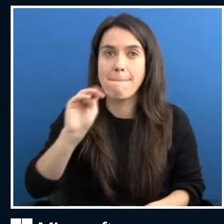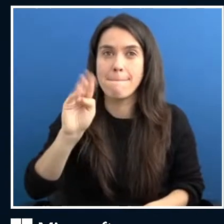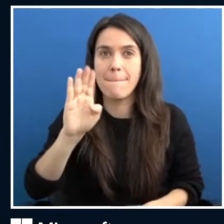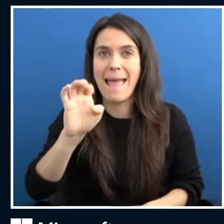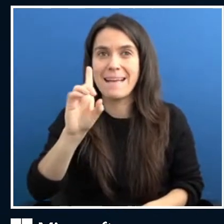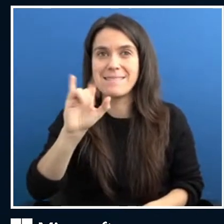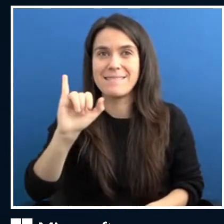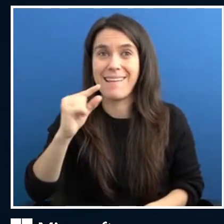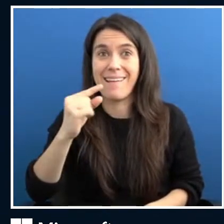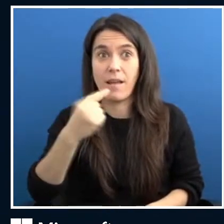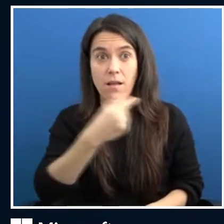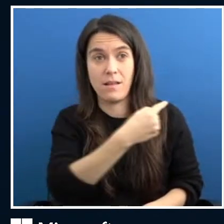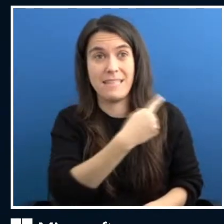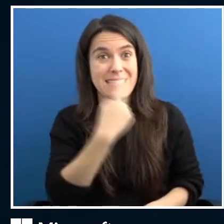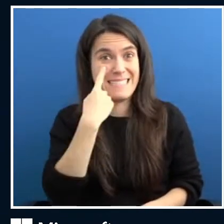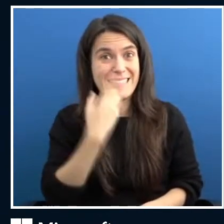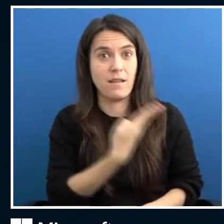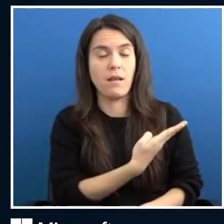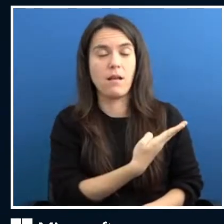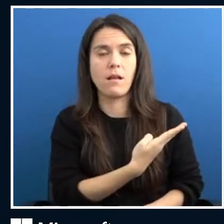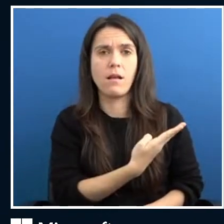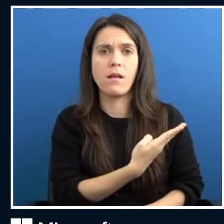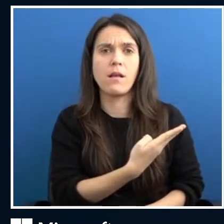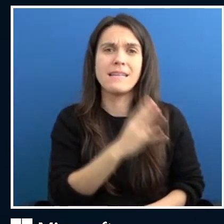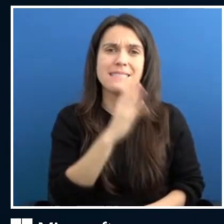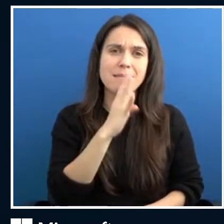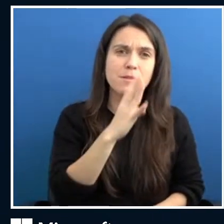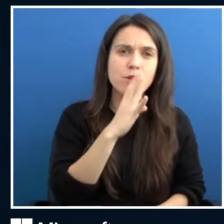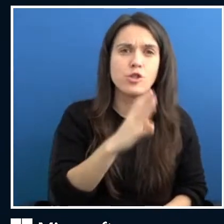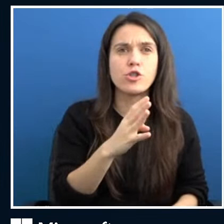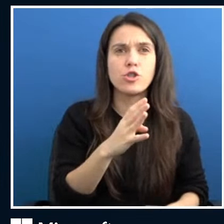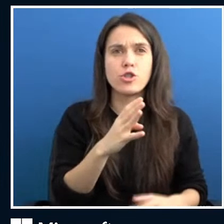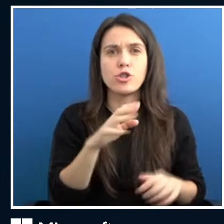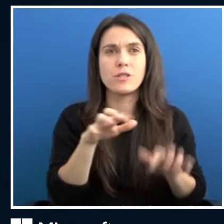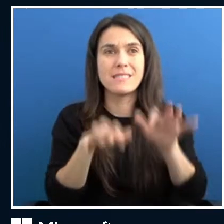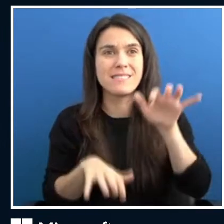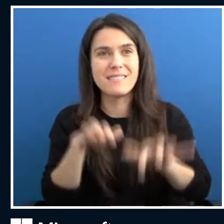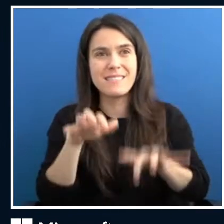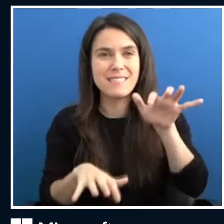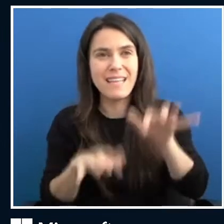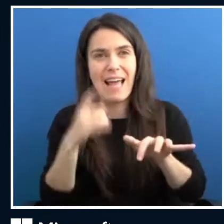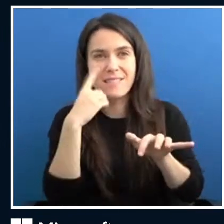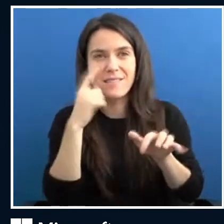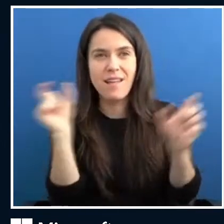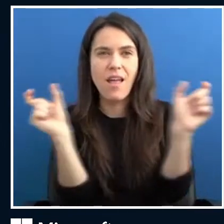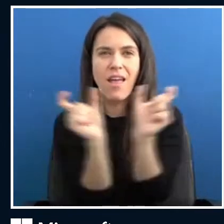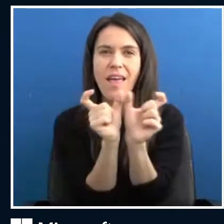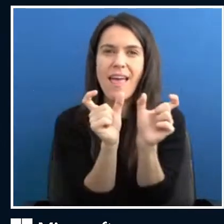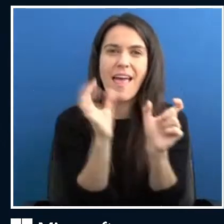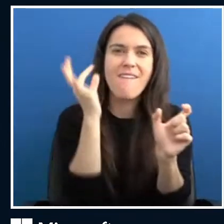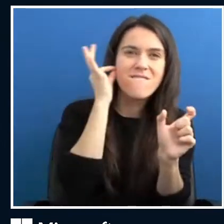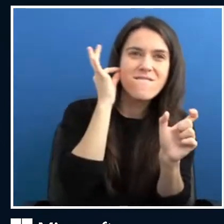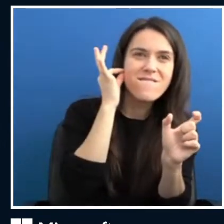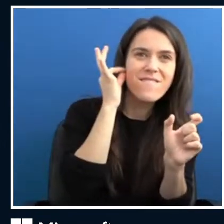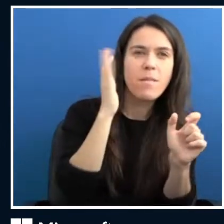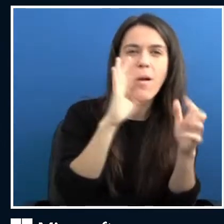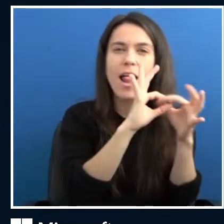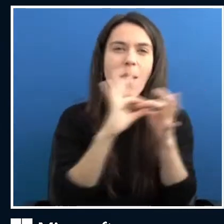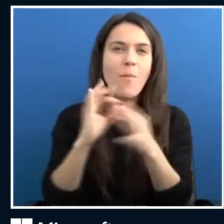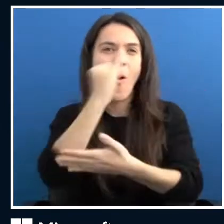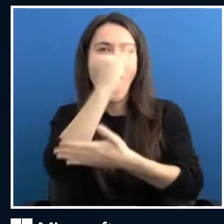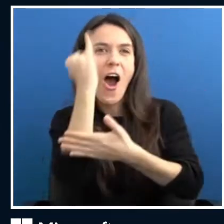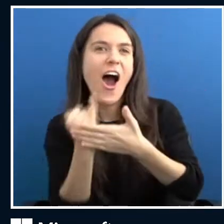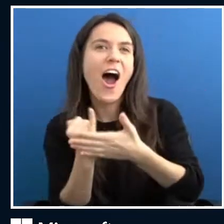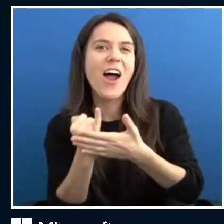and text. They found words like female and woman were closely associated with arts and humanities. Male and man